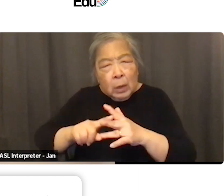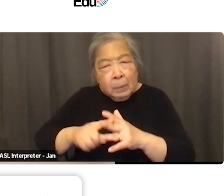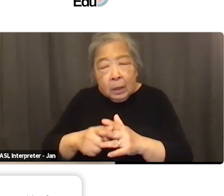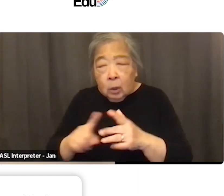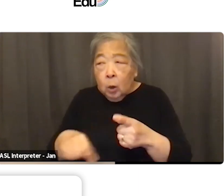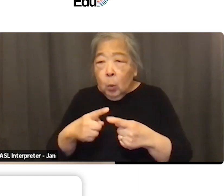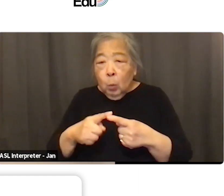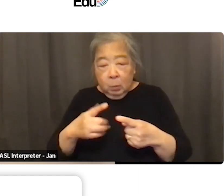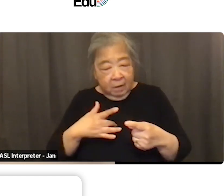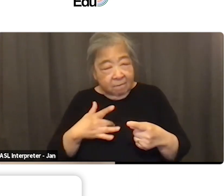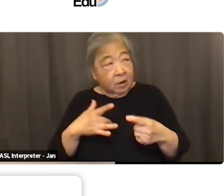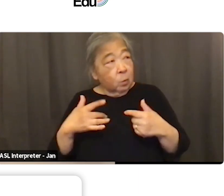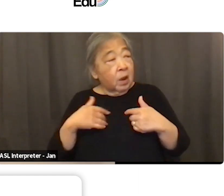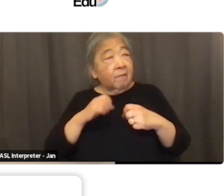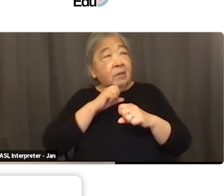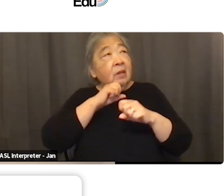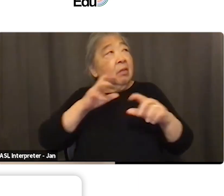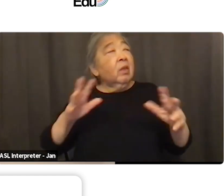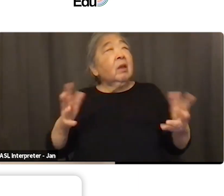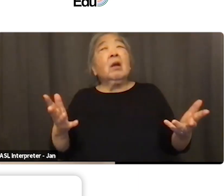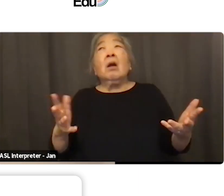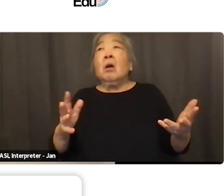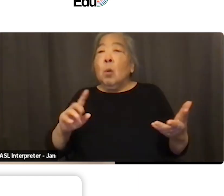we have nothing?